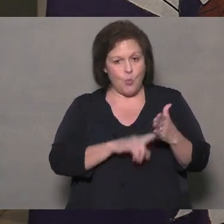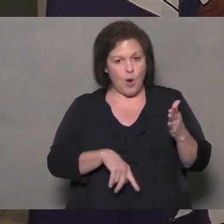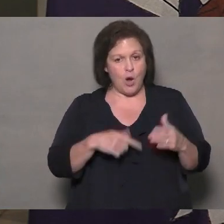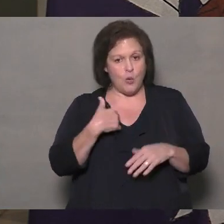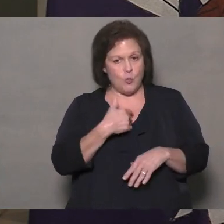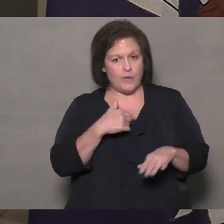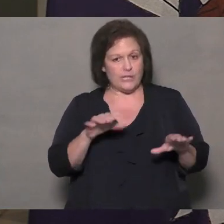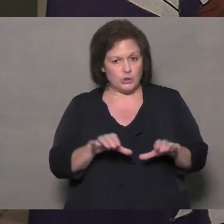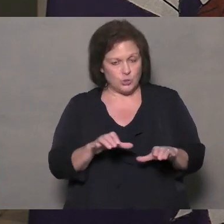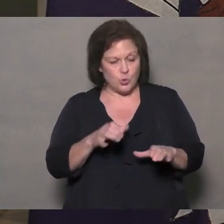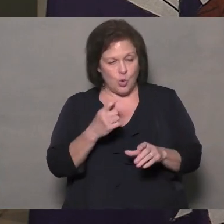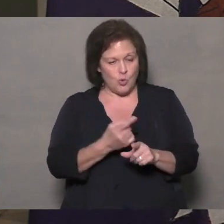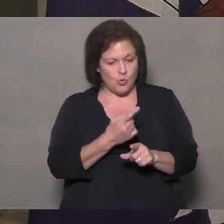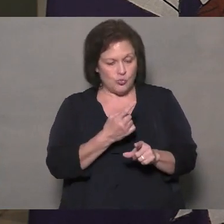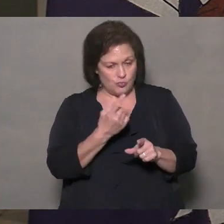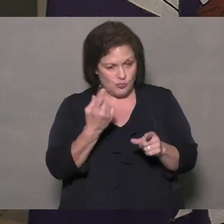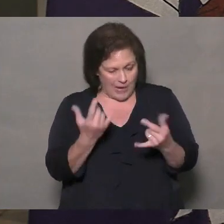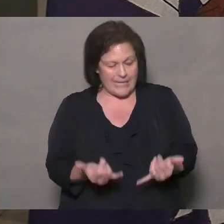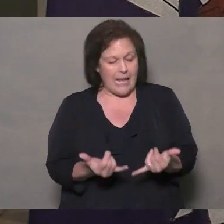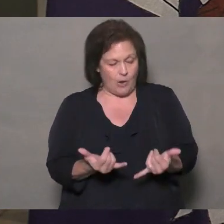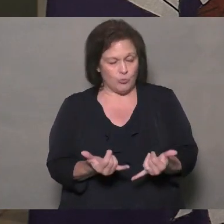we do right now.